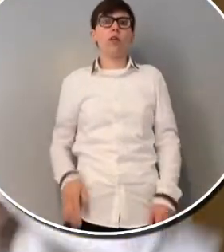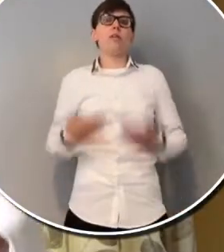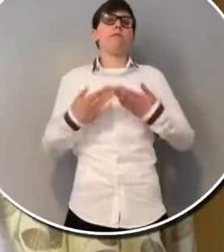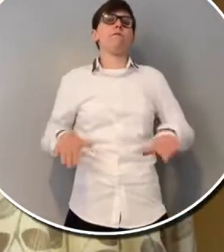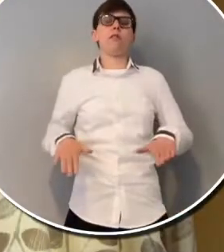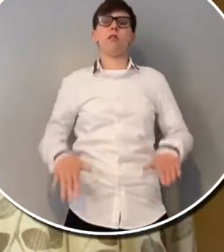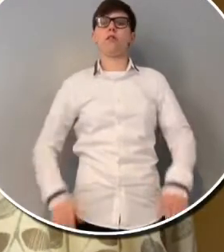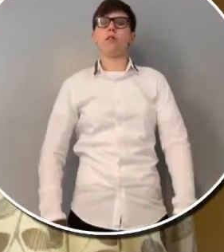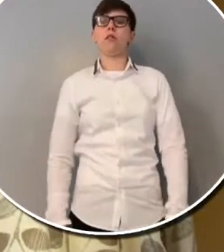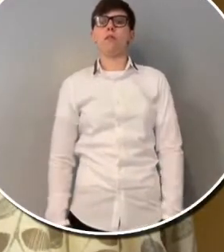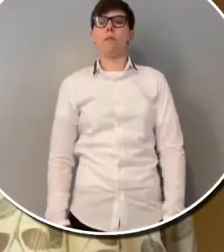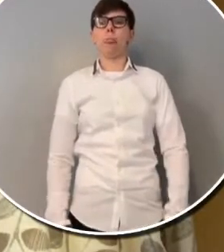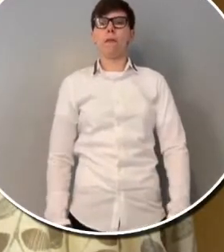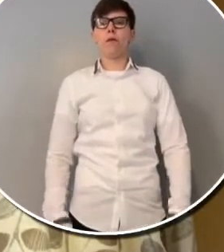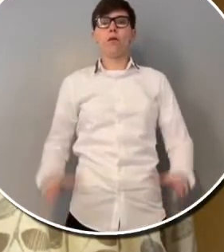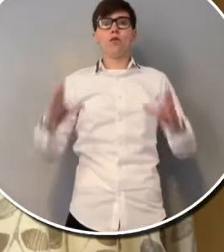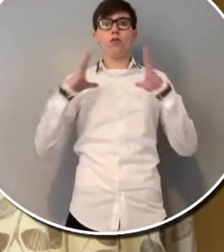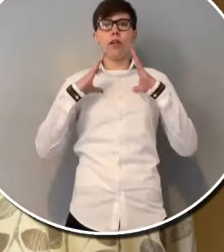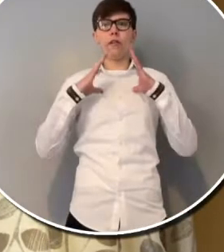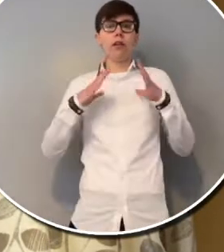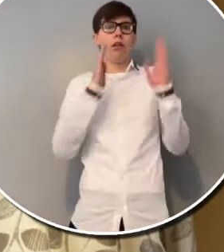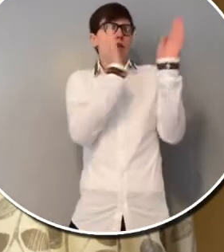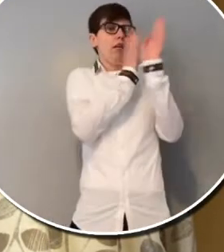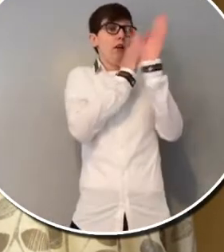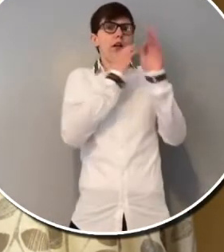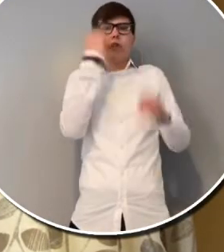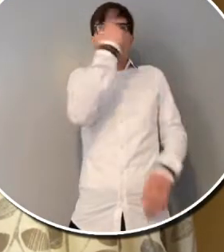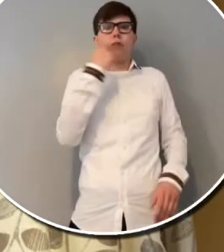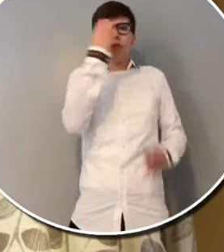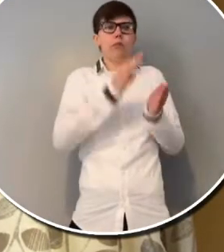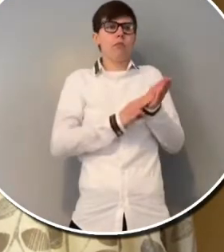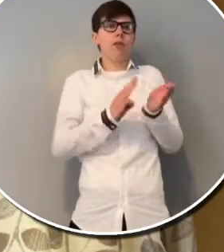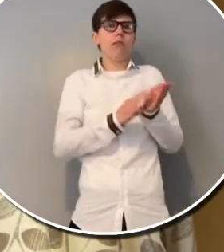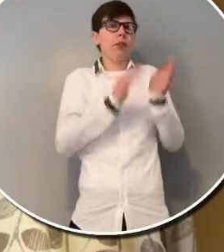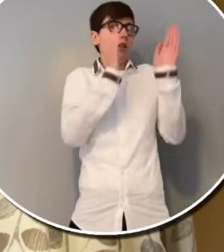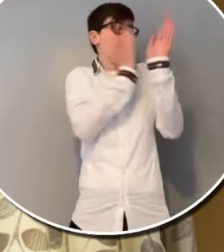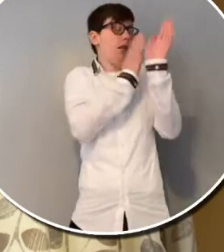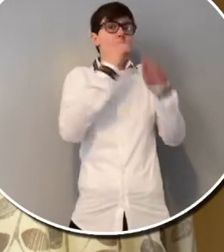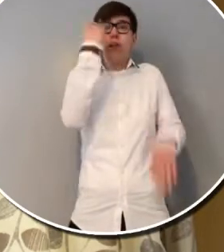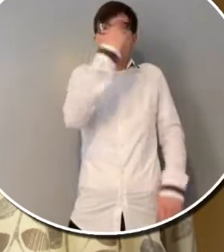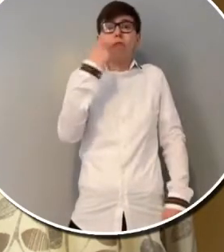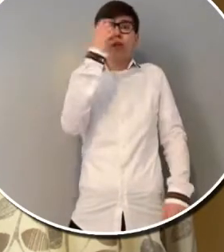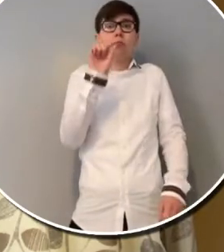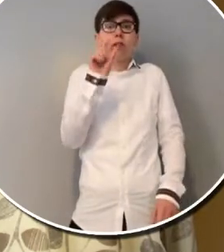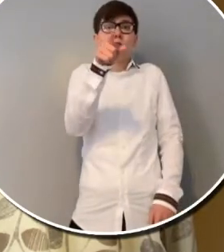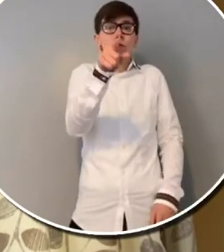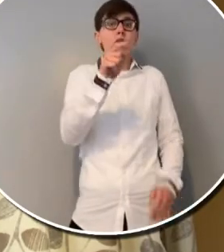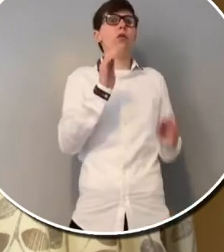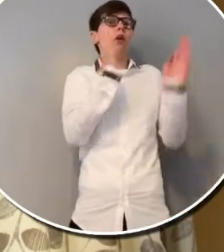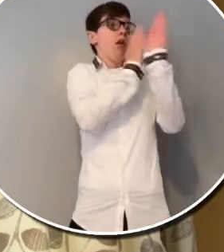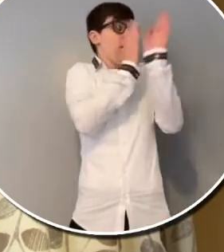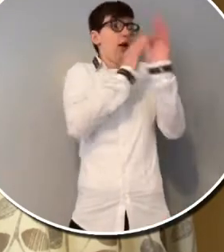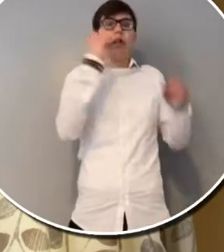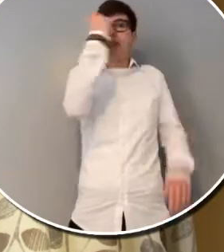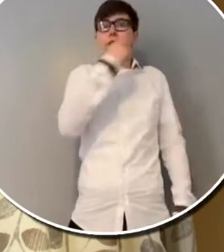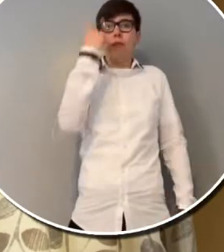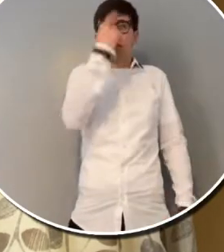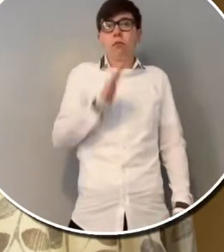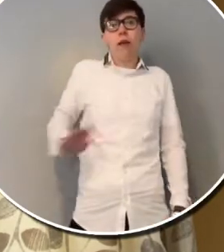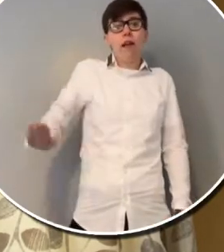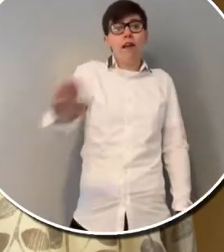boo. Is everybody back again? Can we see everybody? Yep, brilliant. Right, well done